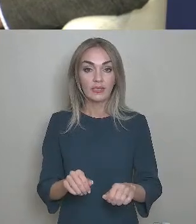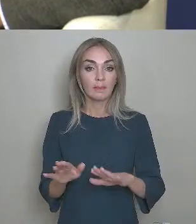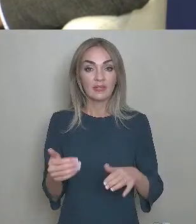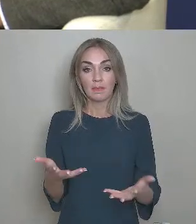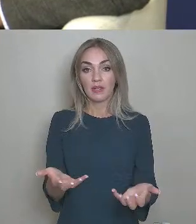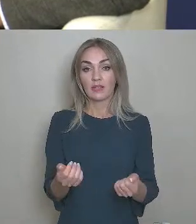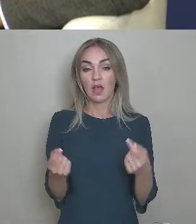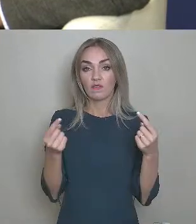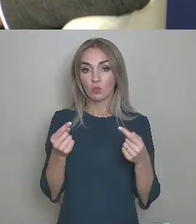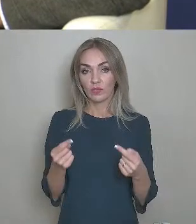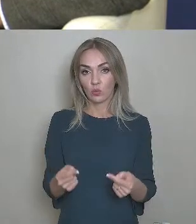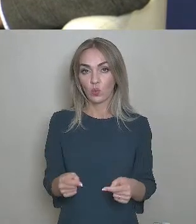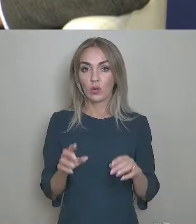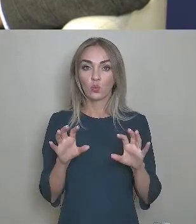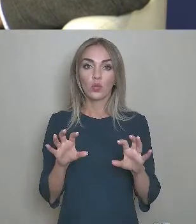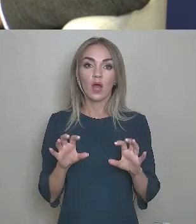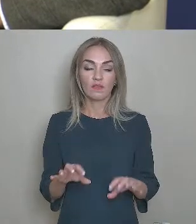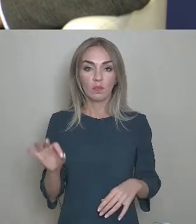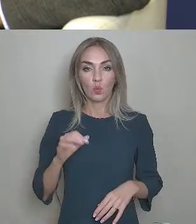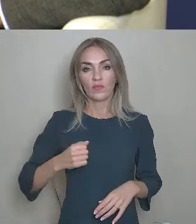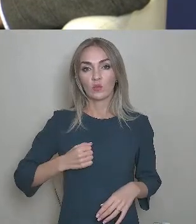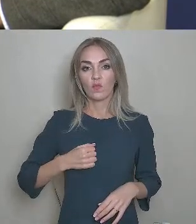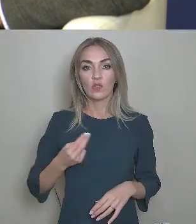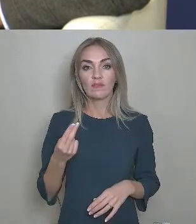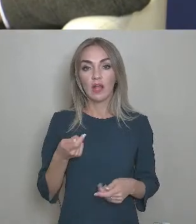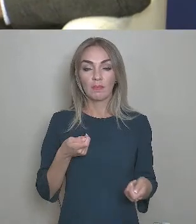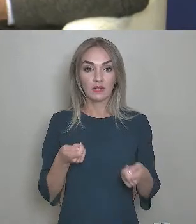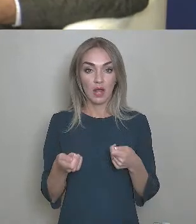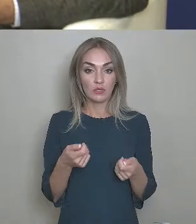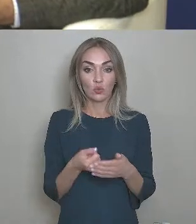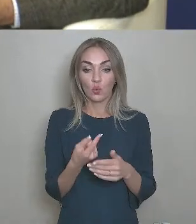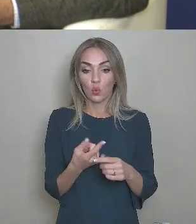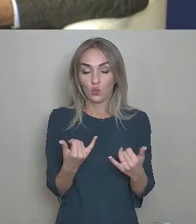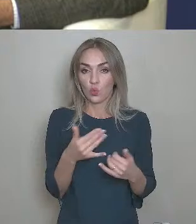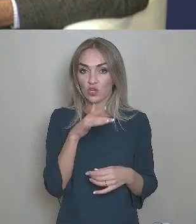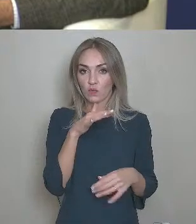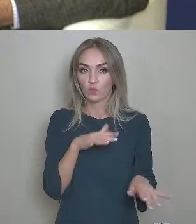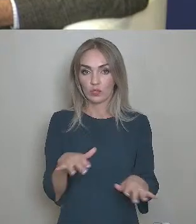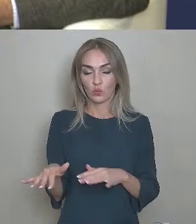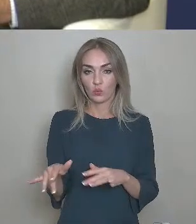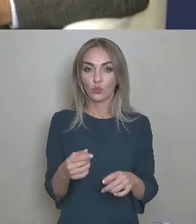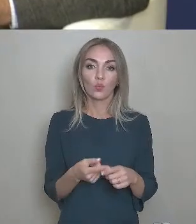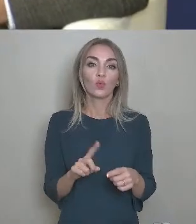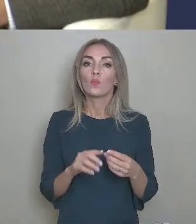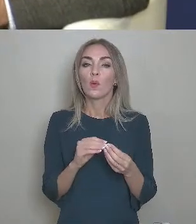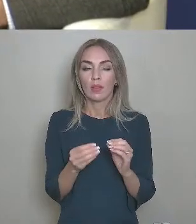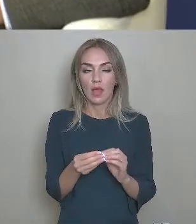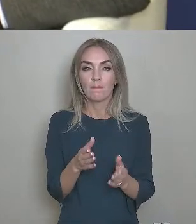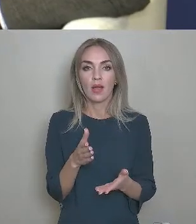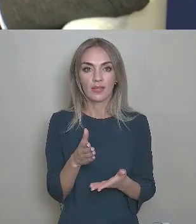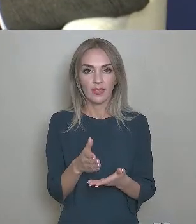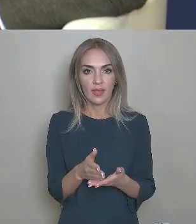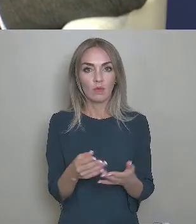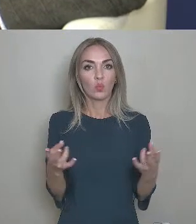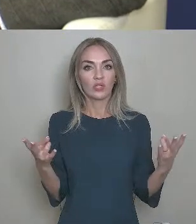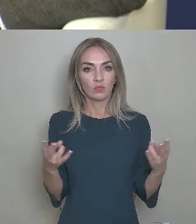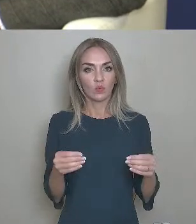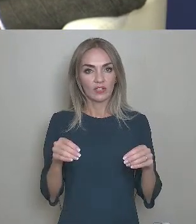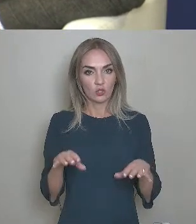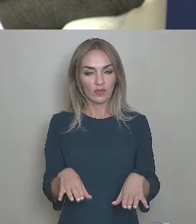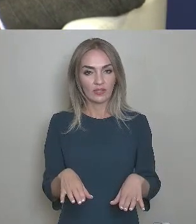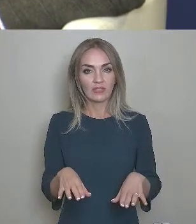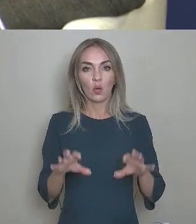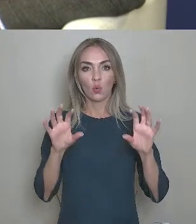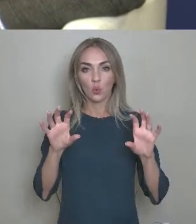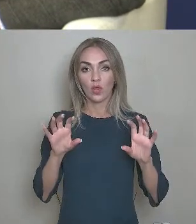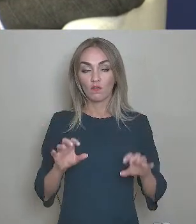the beginning of the occupation after the relevant law was passed on the military civil administrations, and they are not functioning. So the